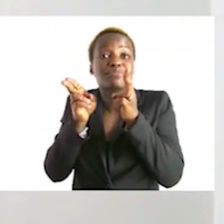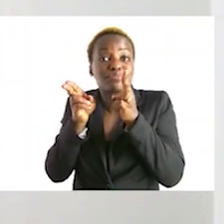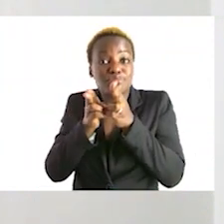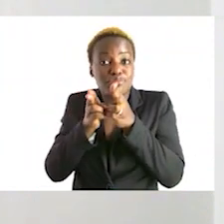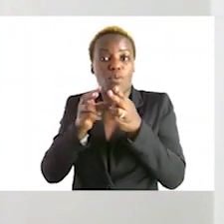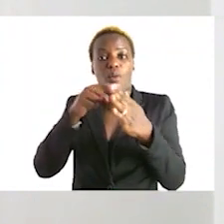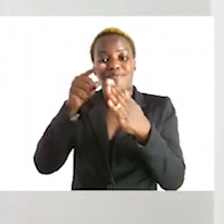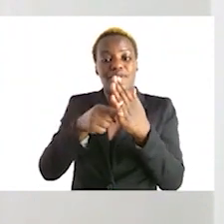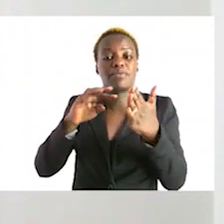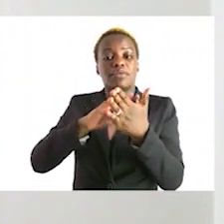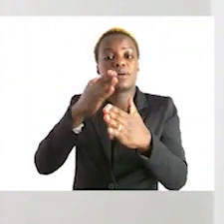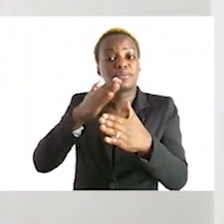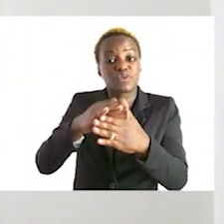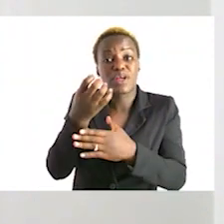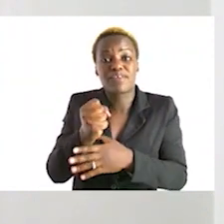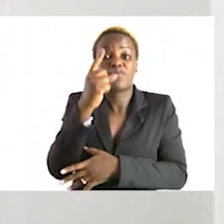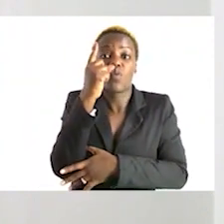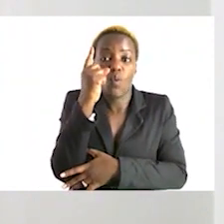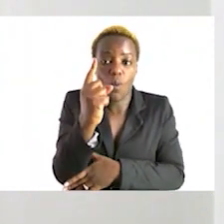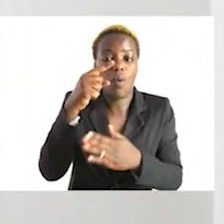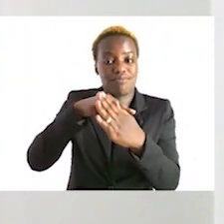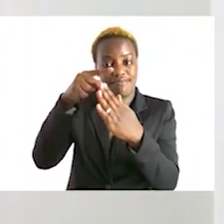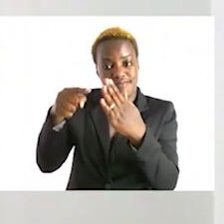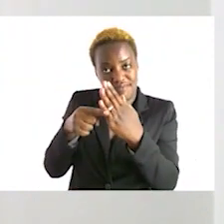the alphabet. So this one becomes the E